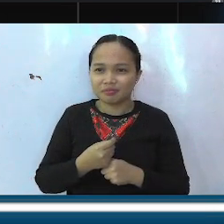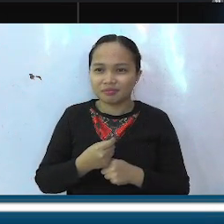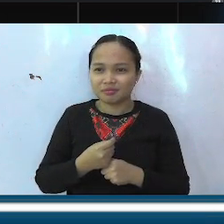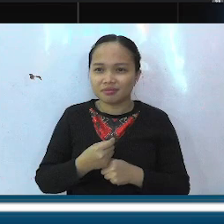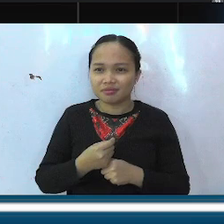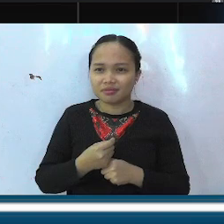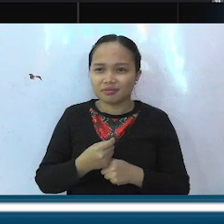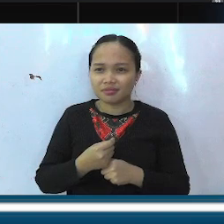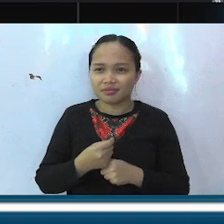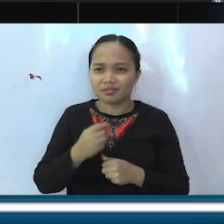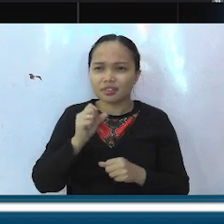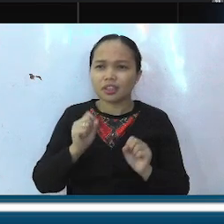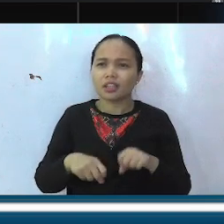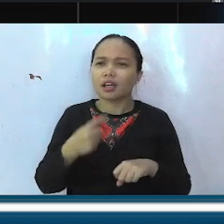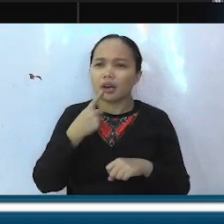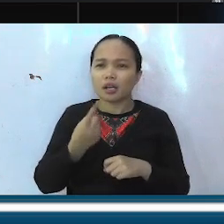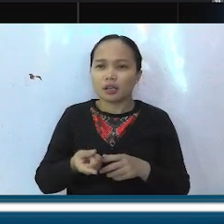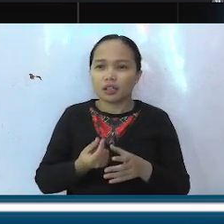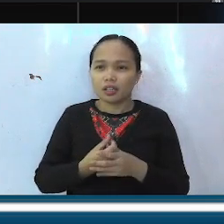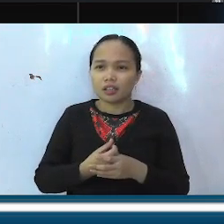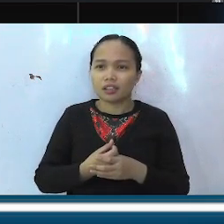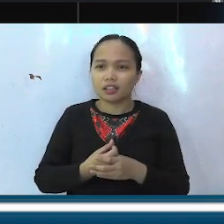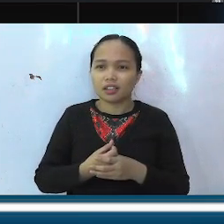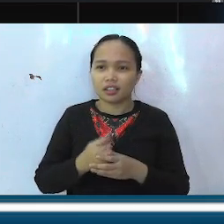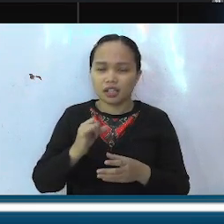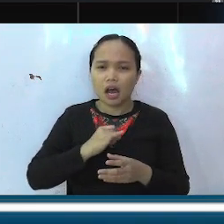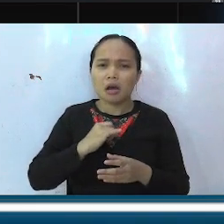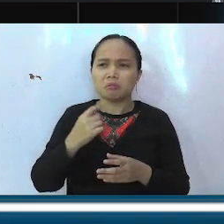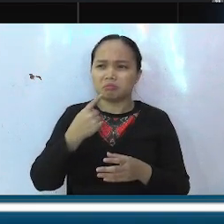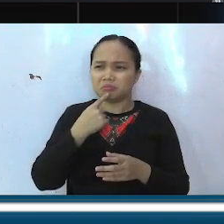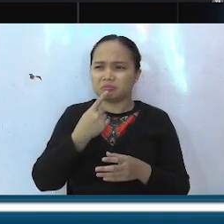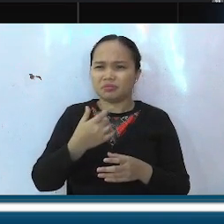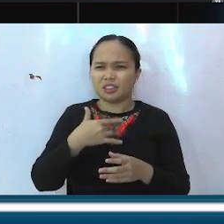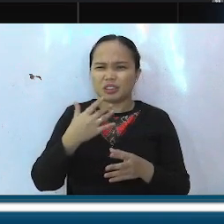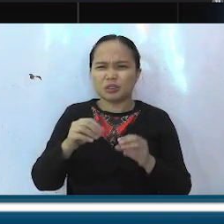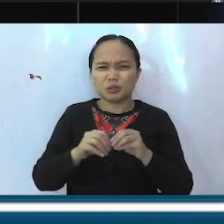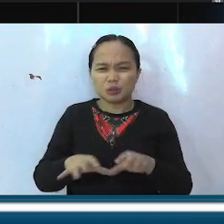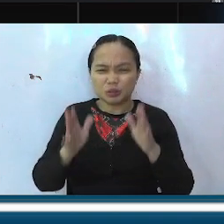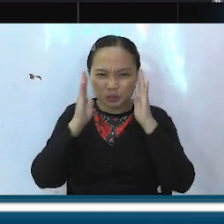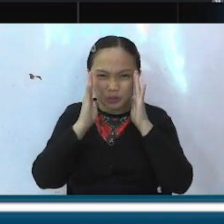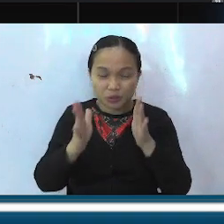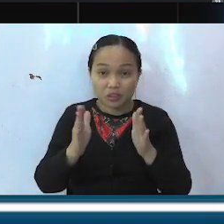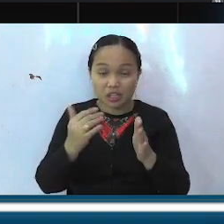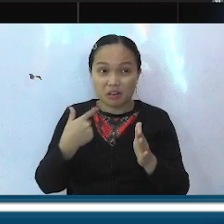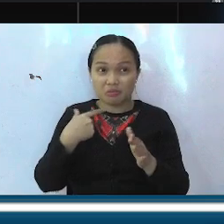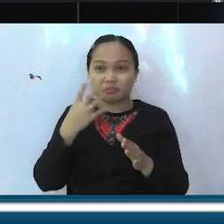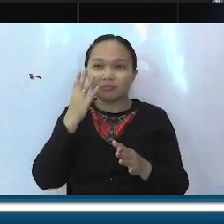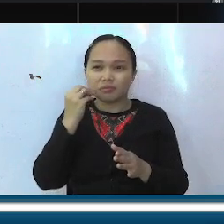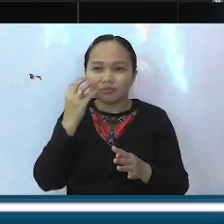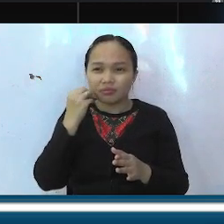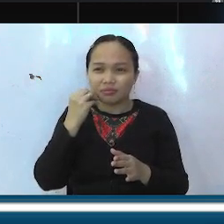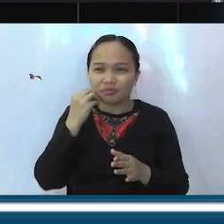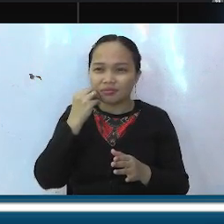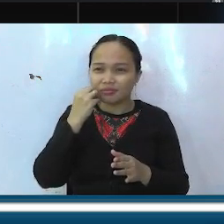about the story? Come on, let's say it. Where I've been sidetracked? Yeah. Is there a moment in your life when you were.